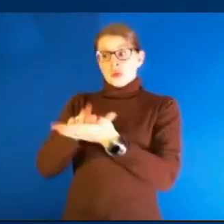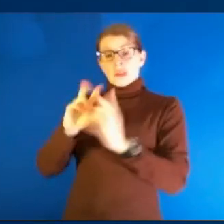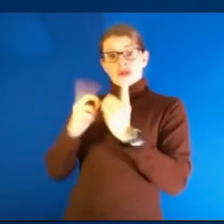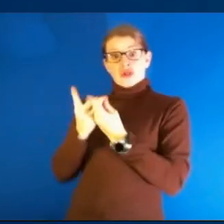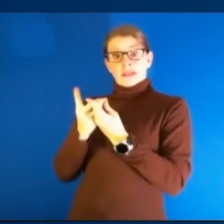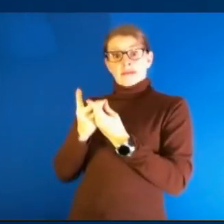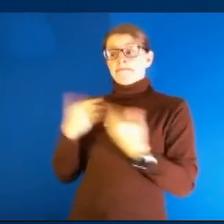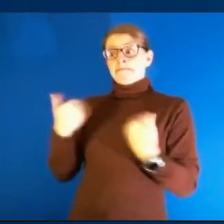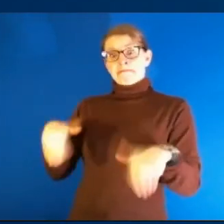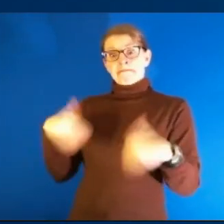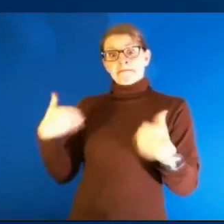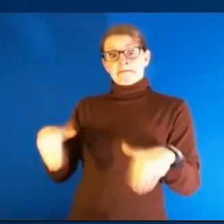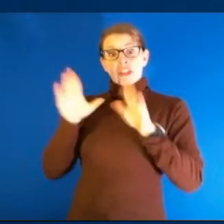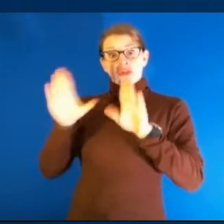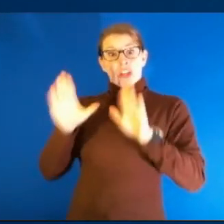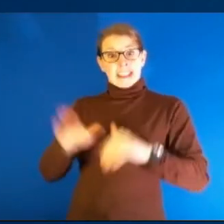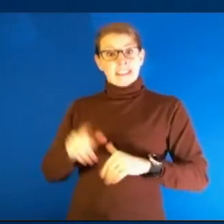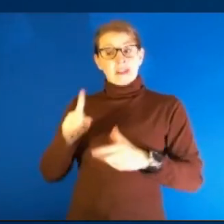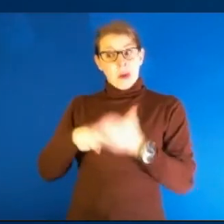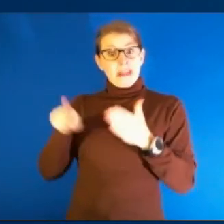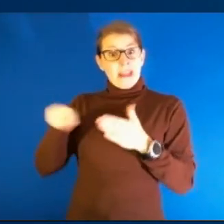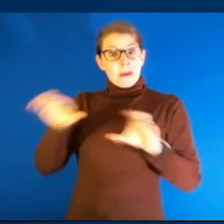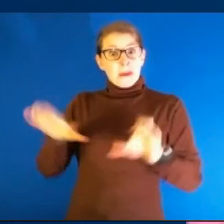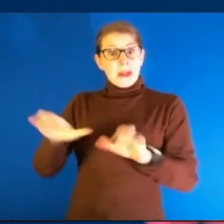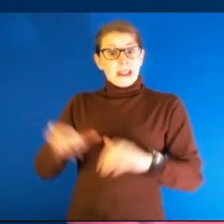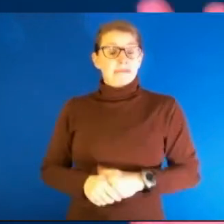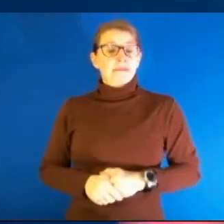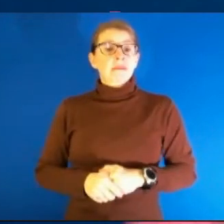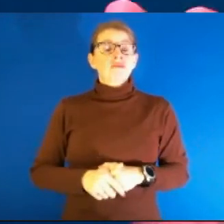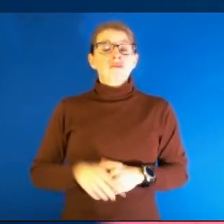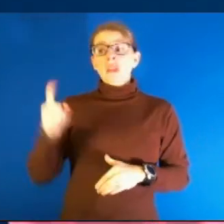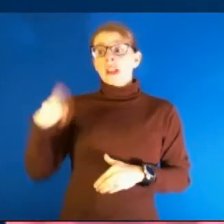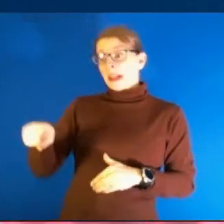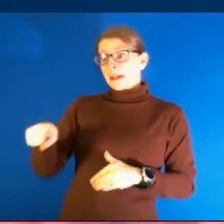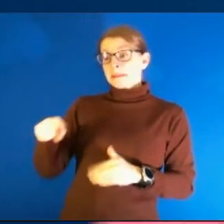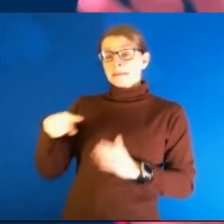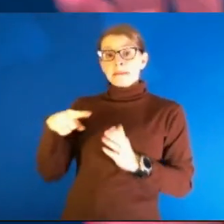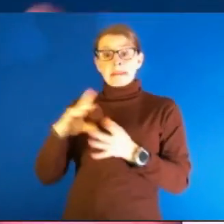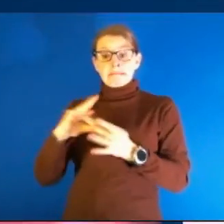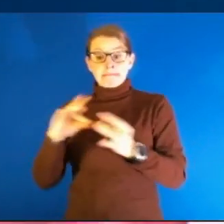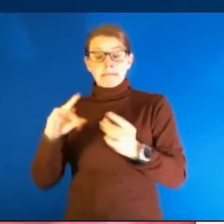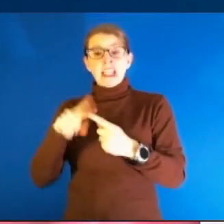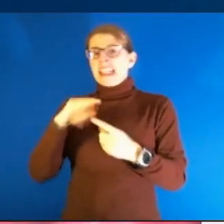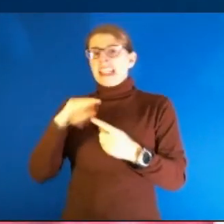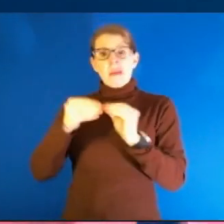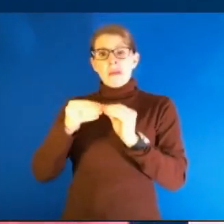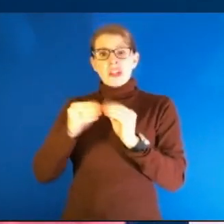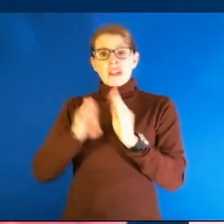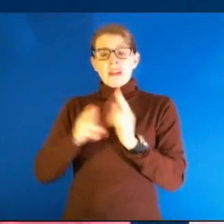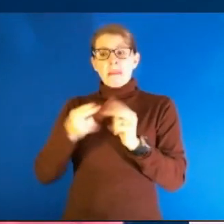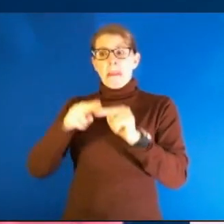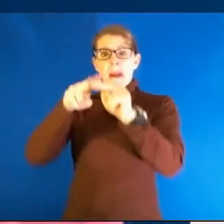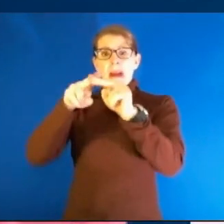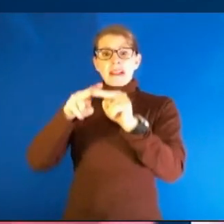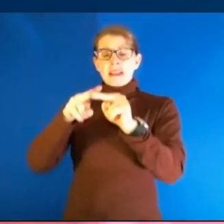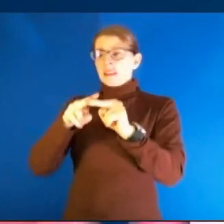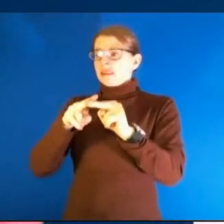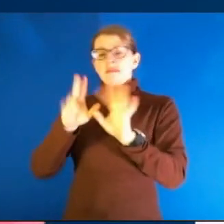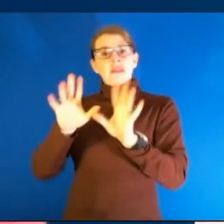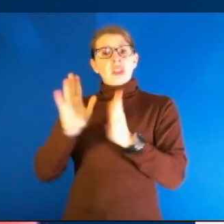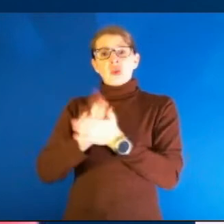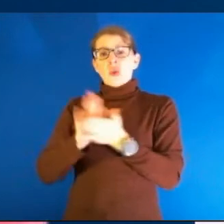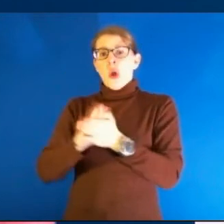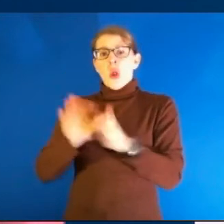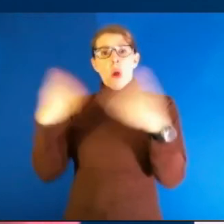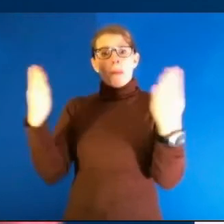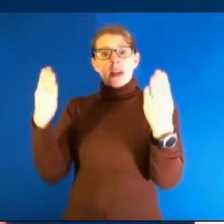actually great. What they're saying is, man, if our numbers go up and we can't keep kids in schools, we're going to put our masks on, because you know what? Every time we do, the kids stay